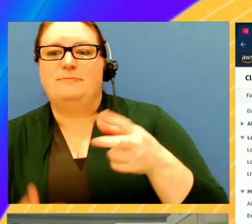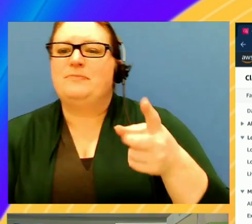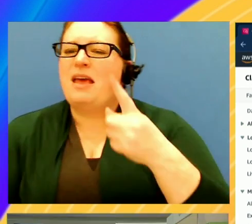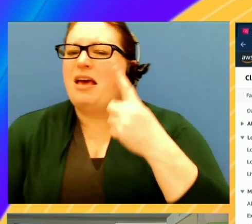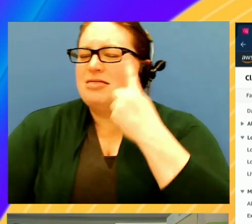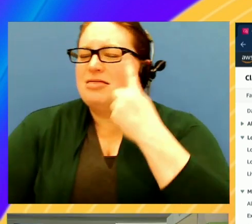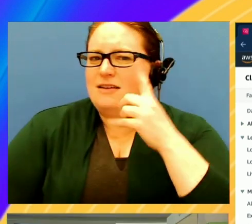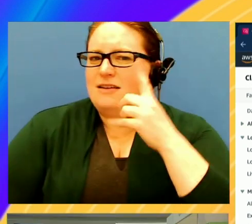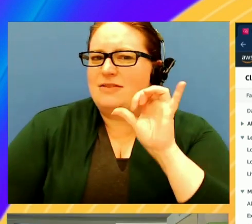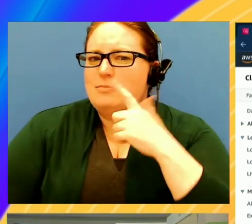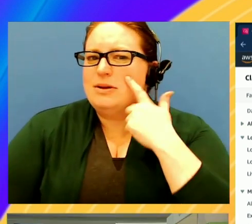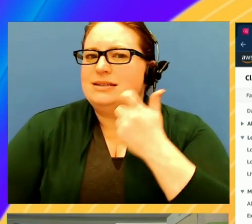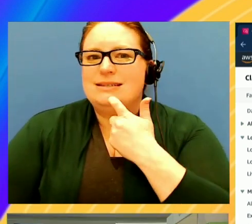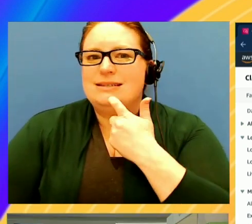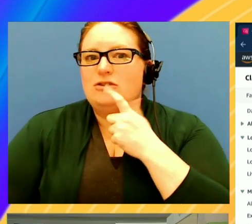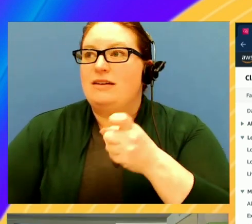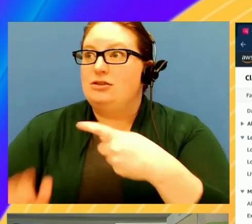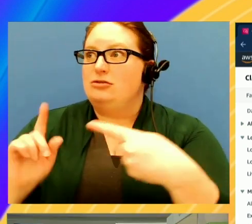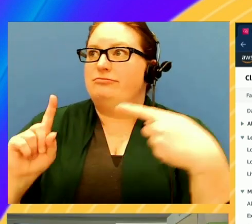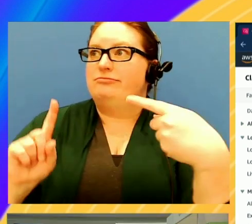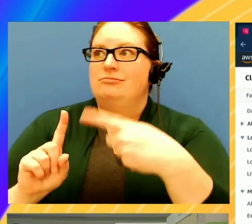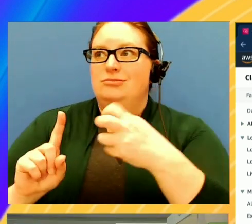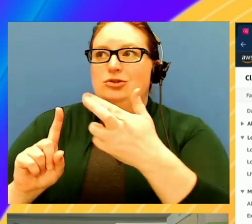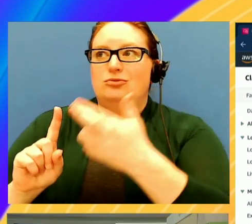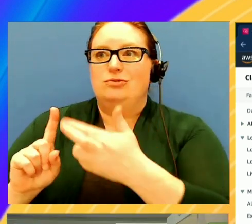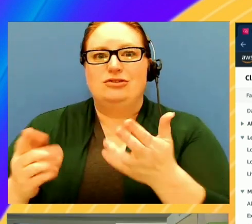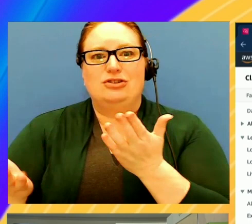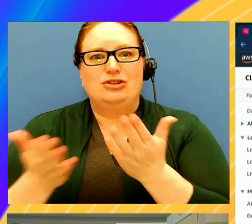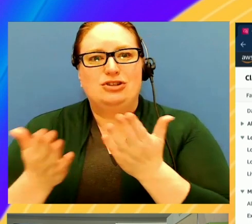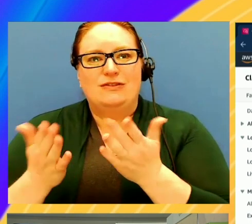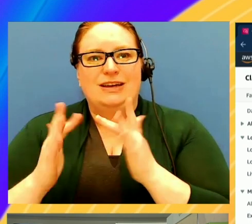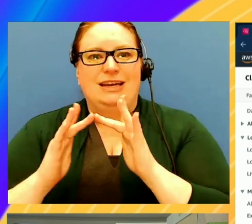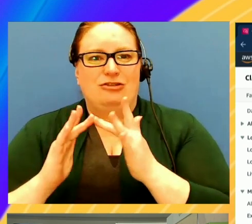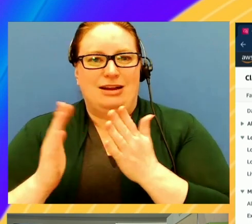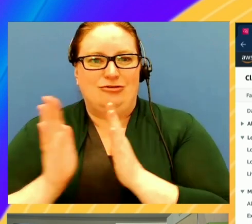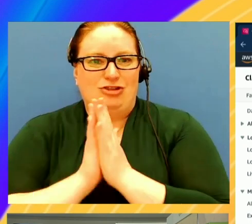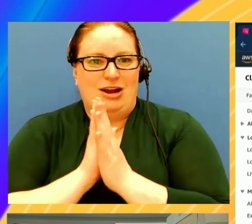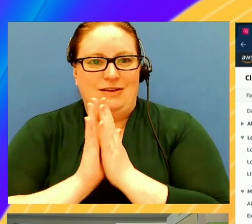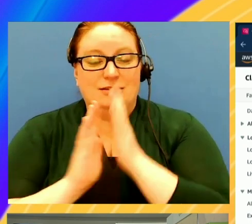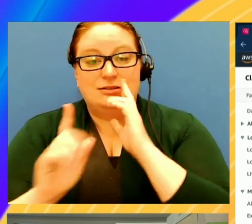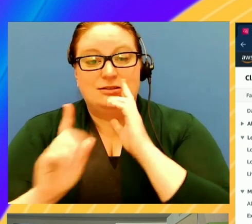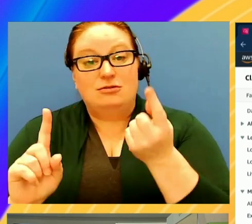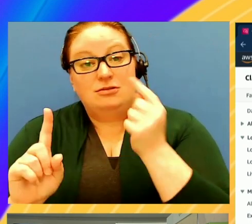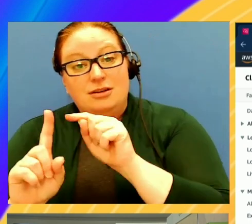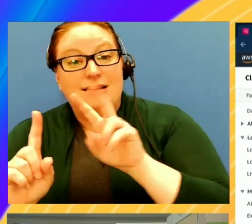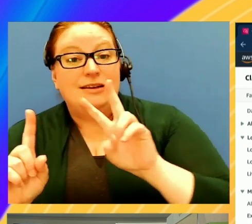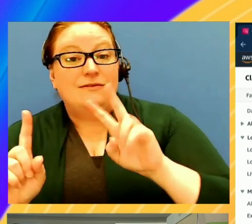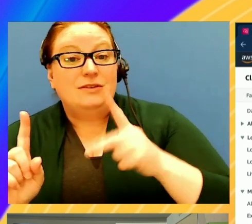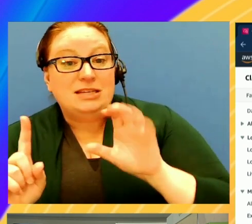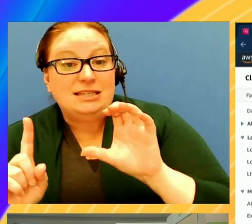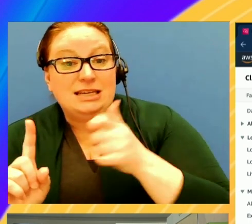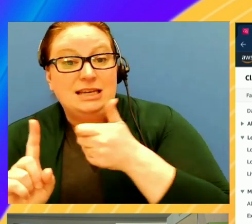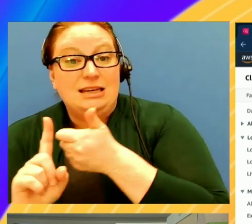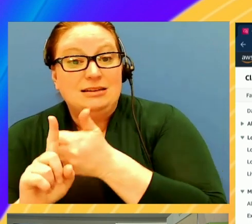to your resources that are serving internet traffic. So is this like, do you point it to a VPC that has